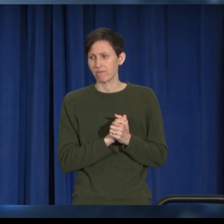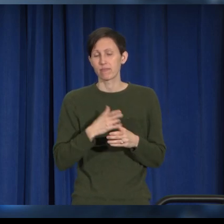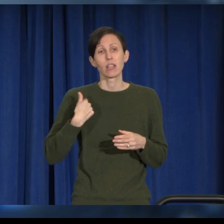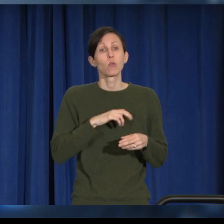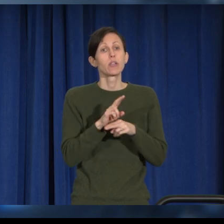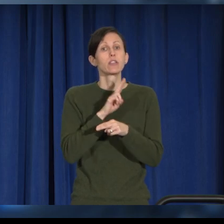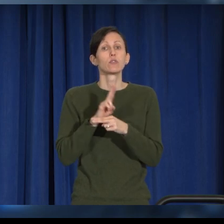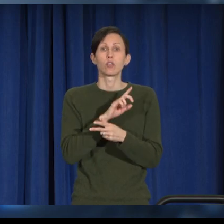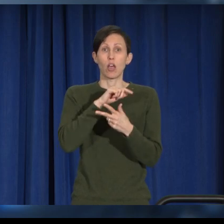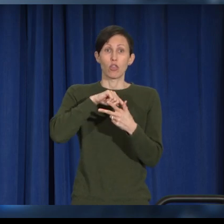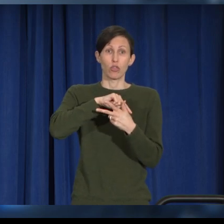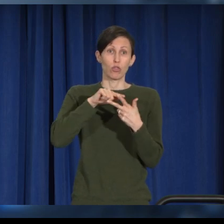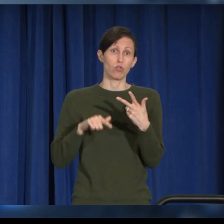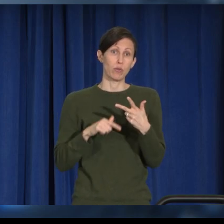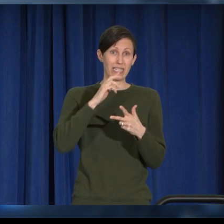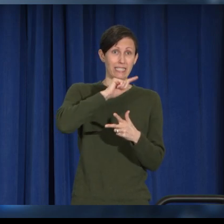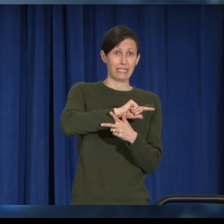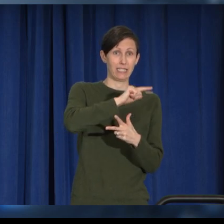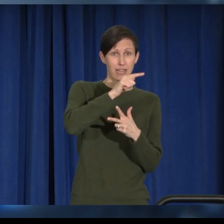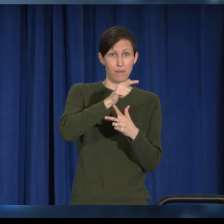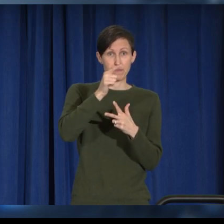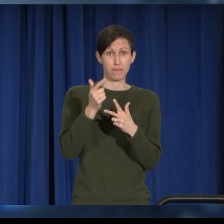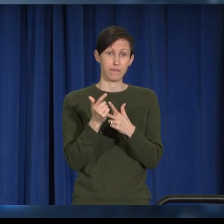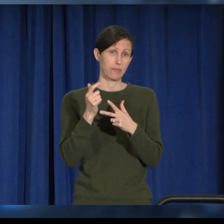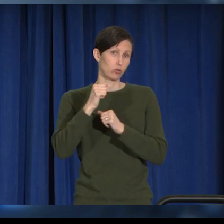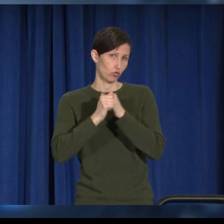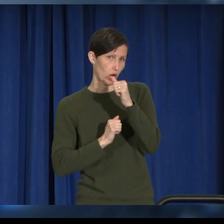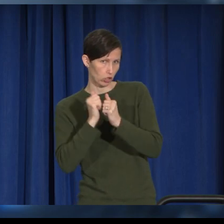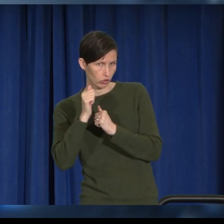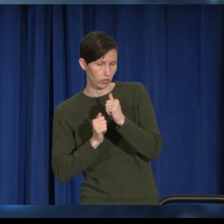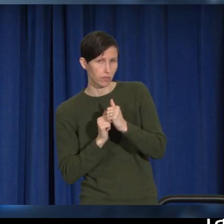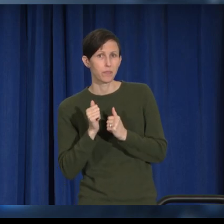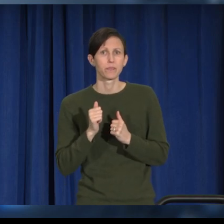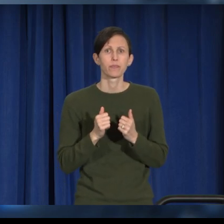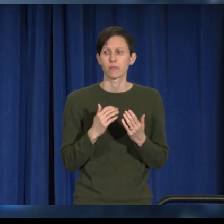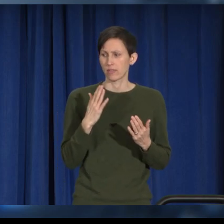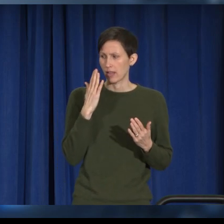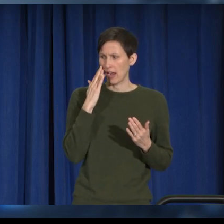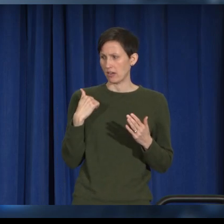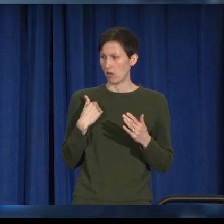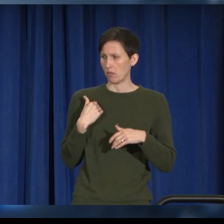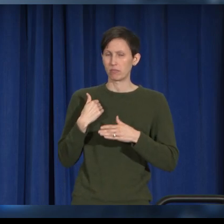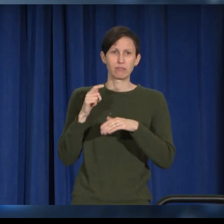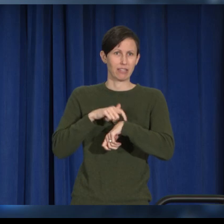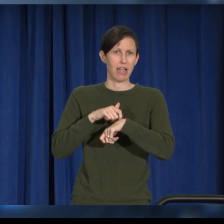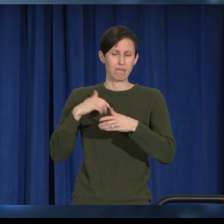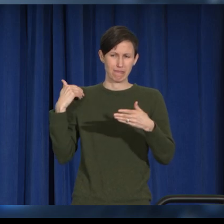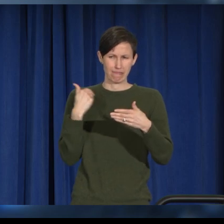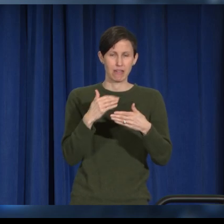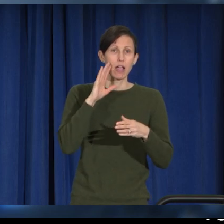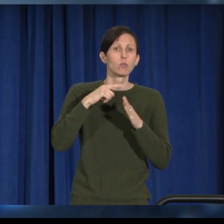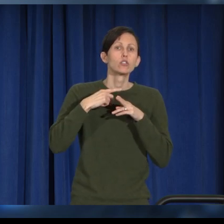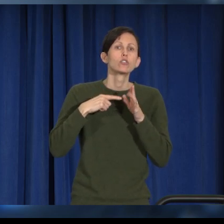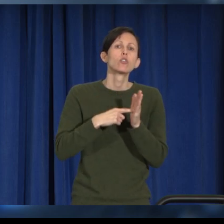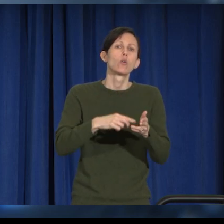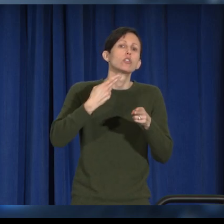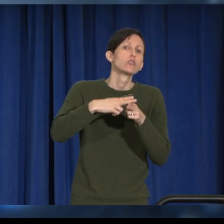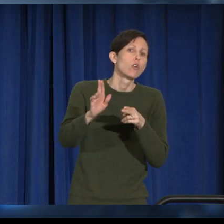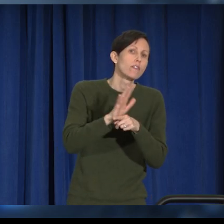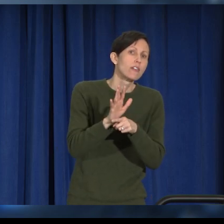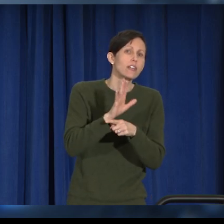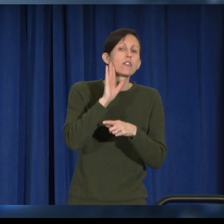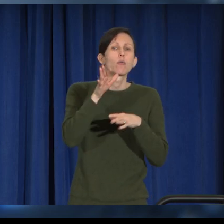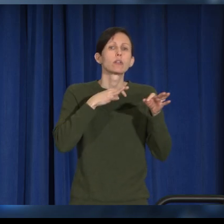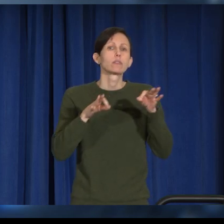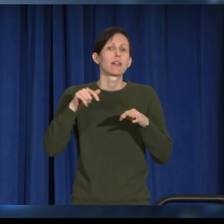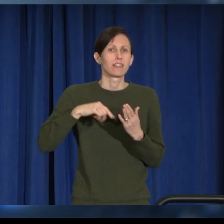use a 3-stage structure. So just to give you an idea, I know I'm close to time here. I'm just going to show a short video that explains what our